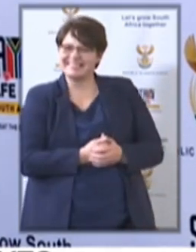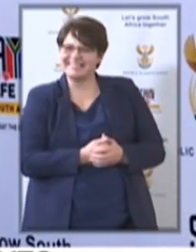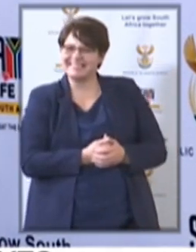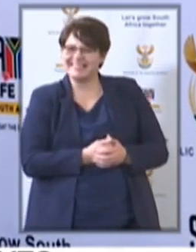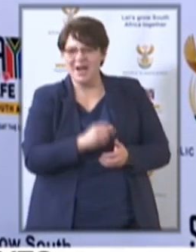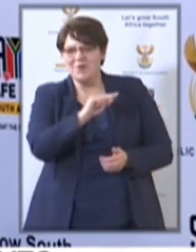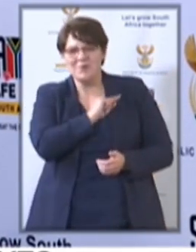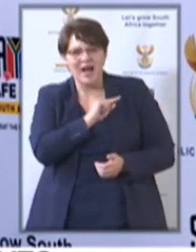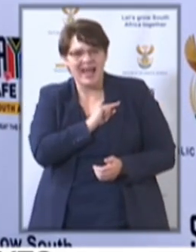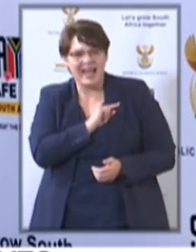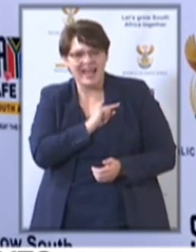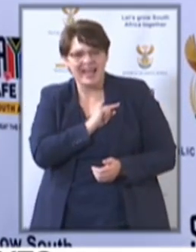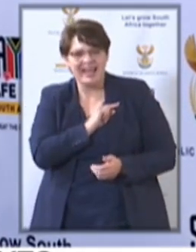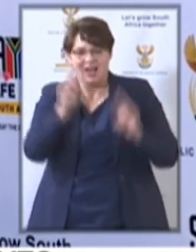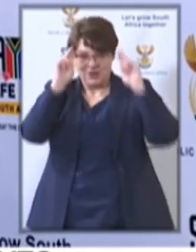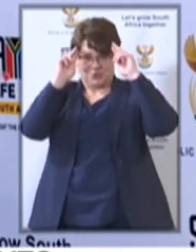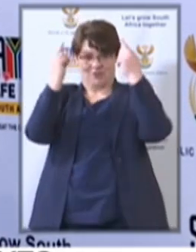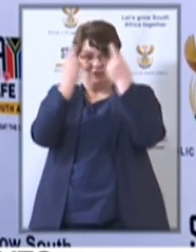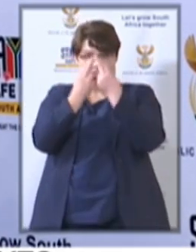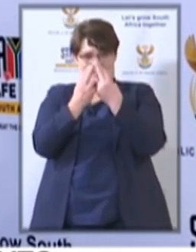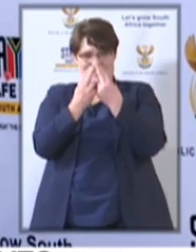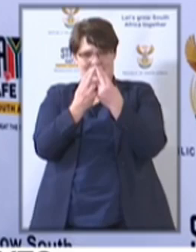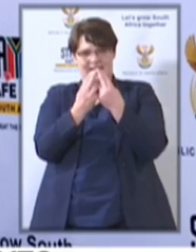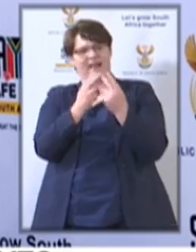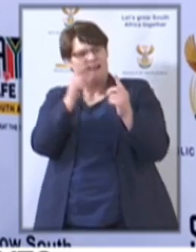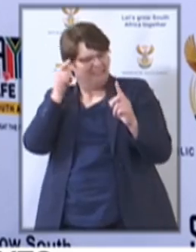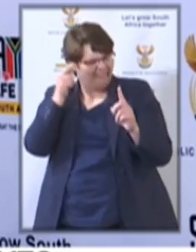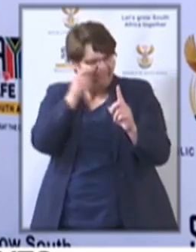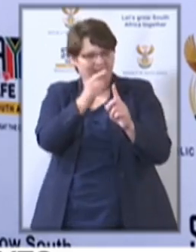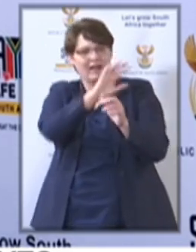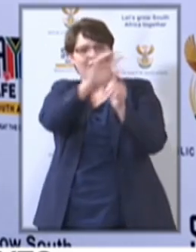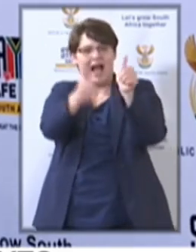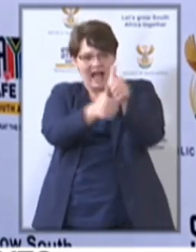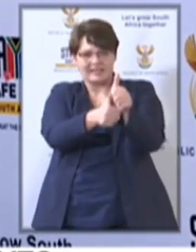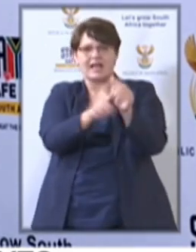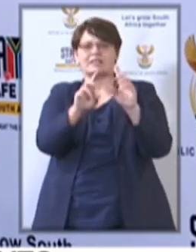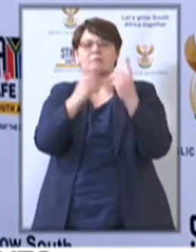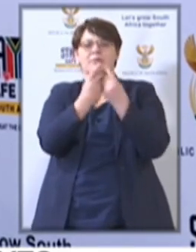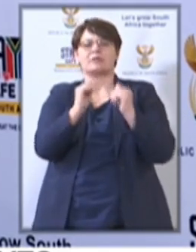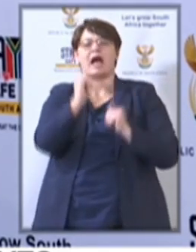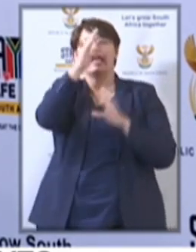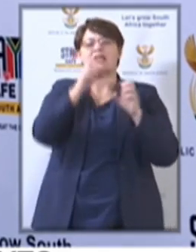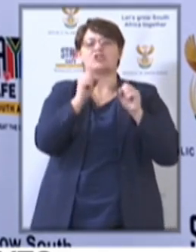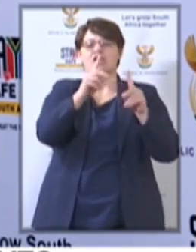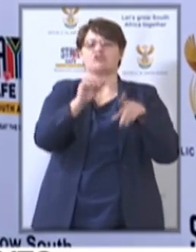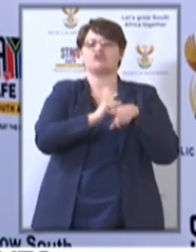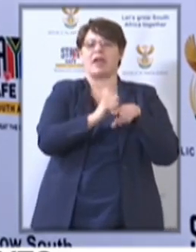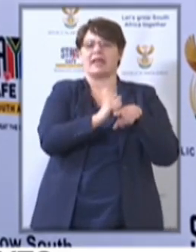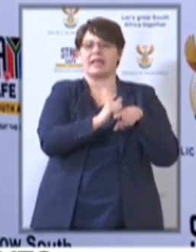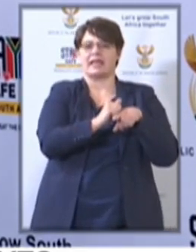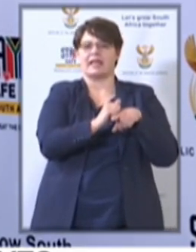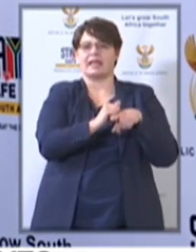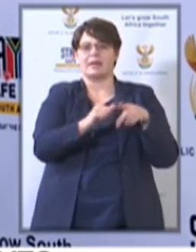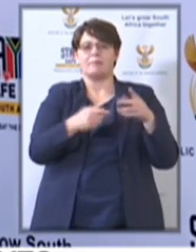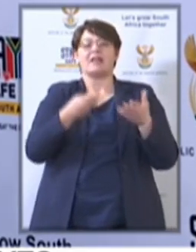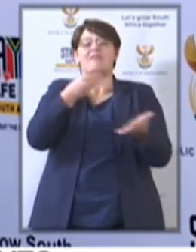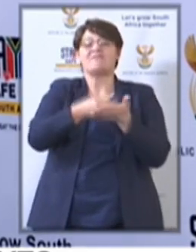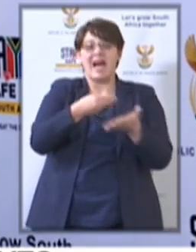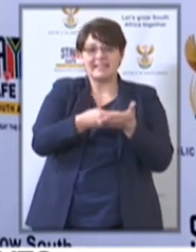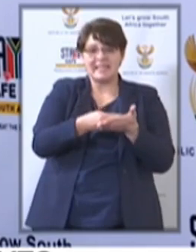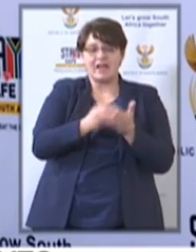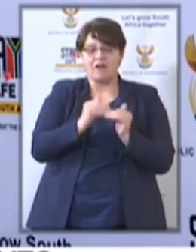Because the universities are directly falling under the Department of Higher Education and Training, but funding